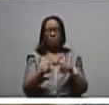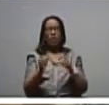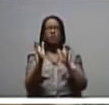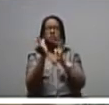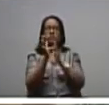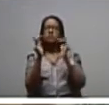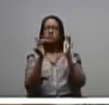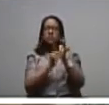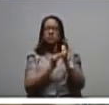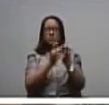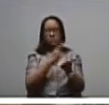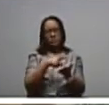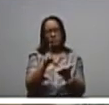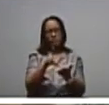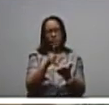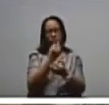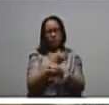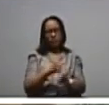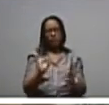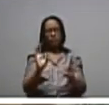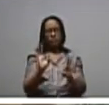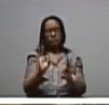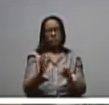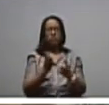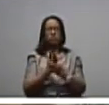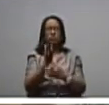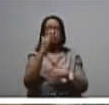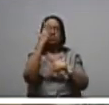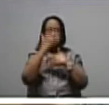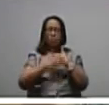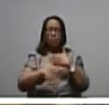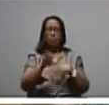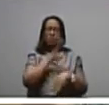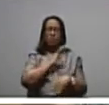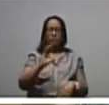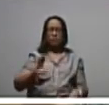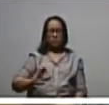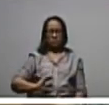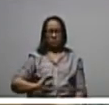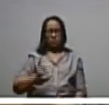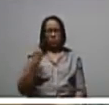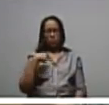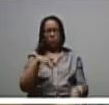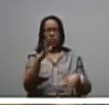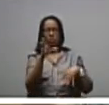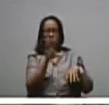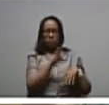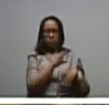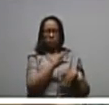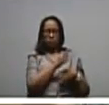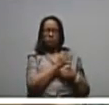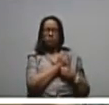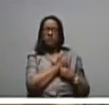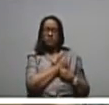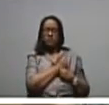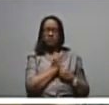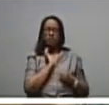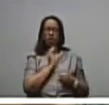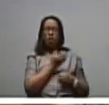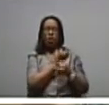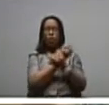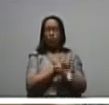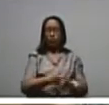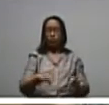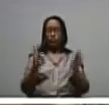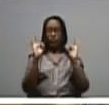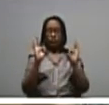the freeness. Through the blood of Christ, we gain our freedom. But we also have